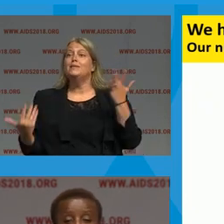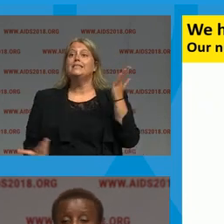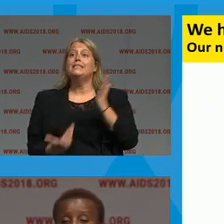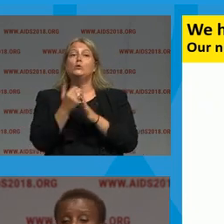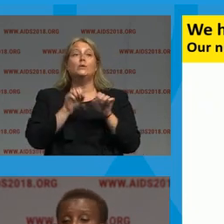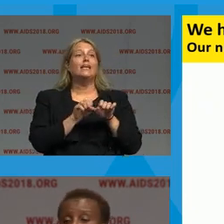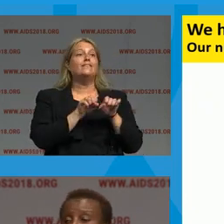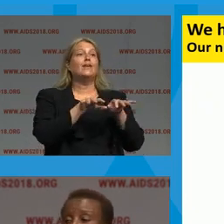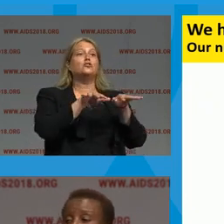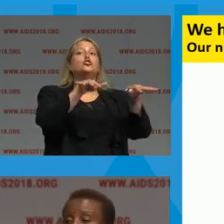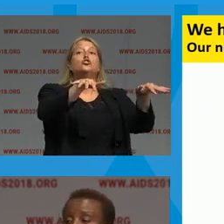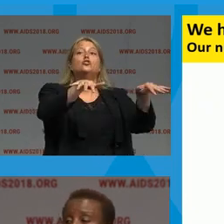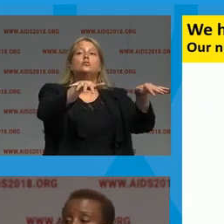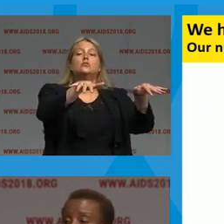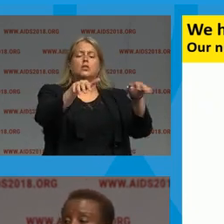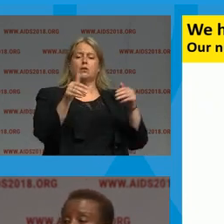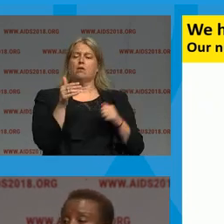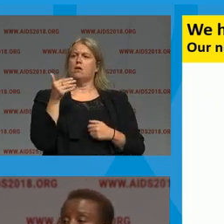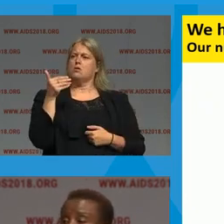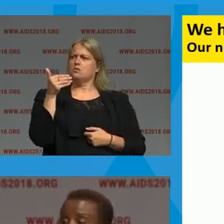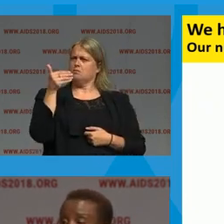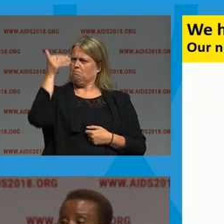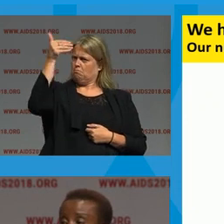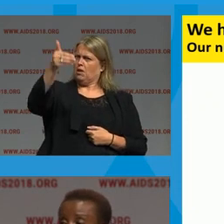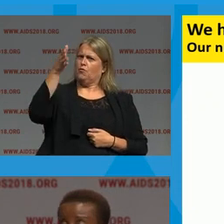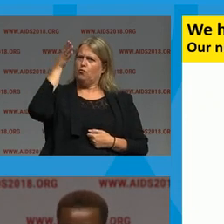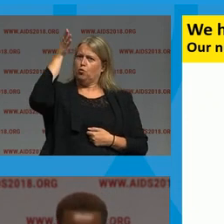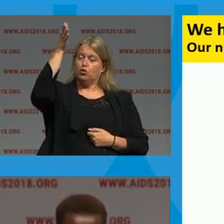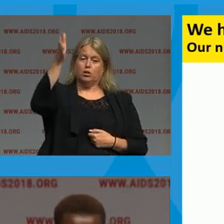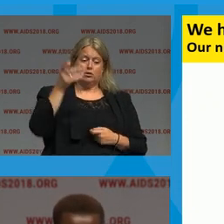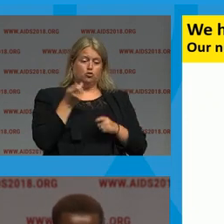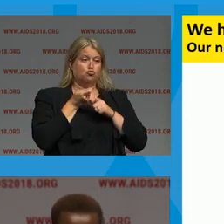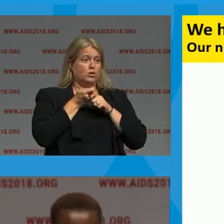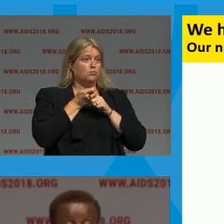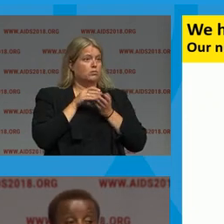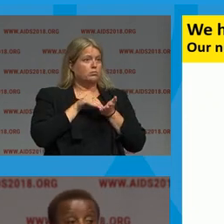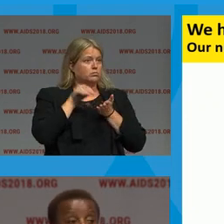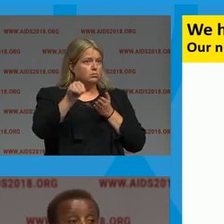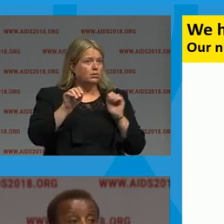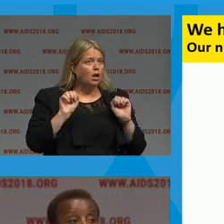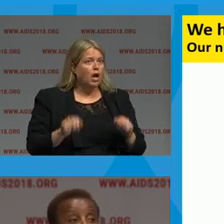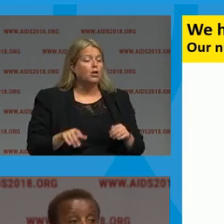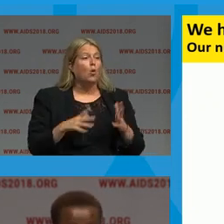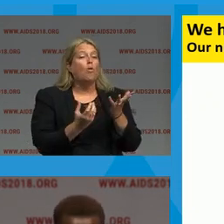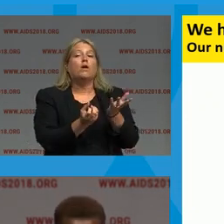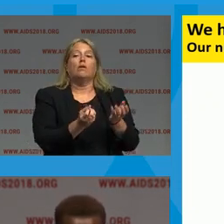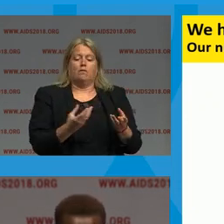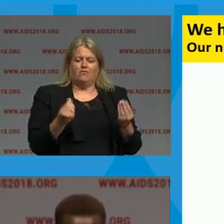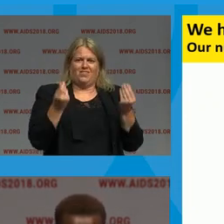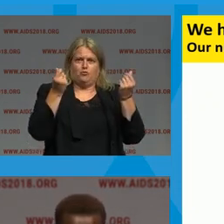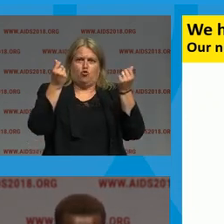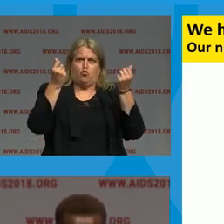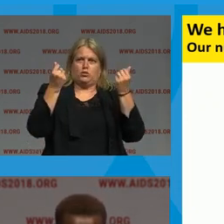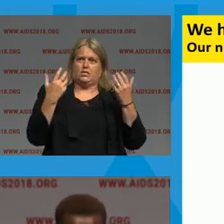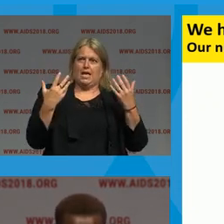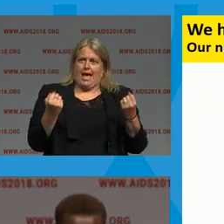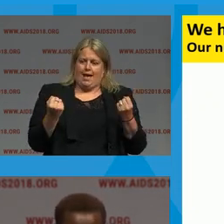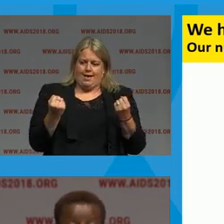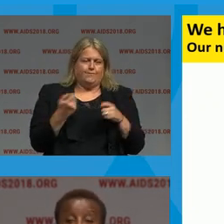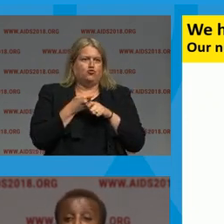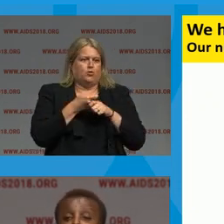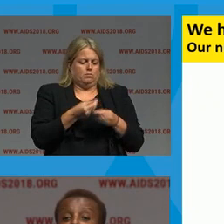and in the very near coming future, we cannot afford treatment, or there are no resources to keep on